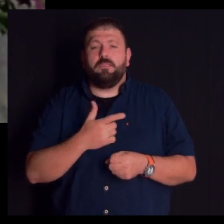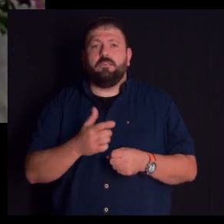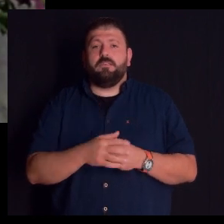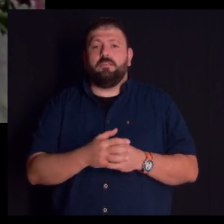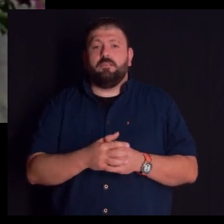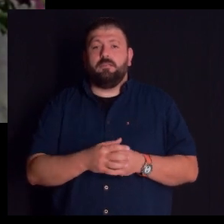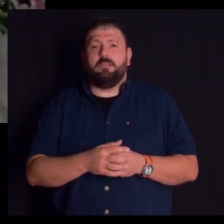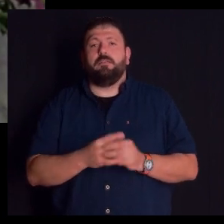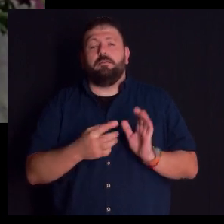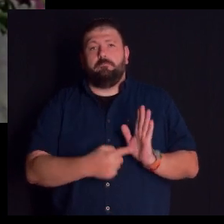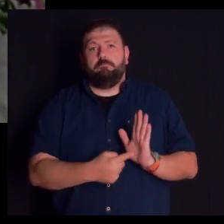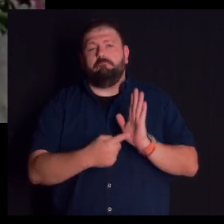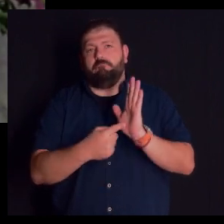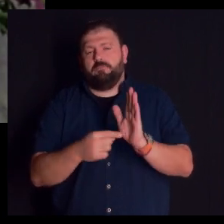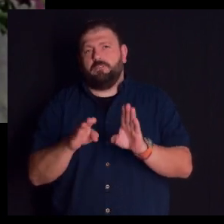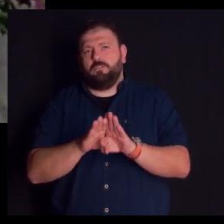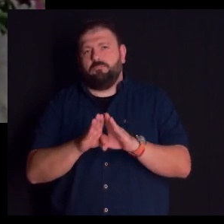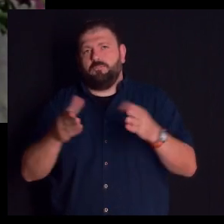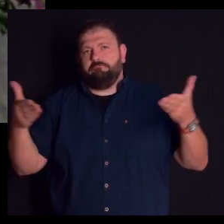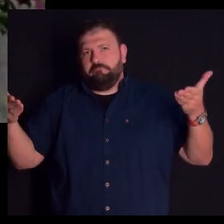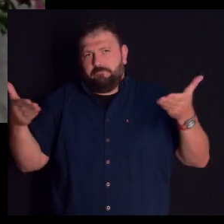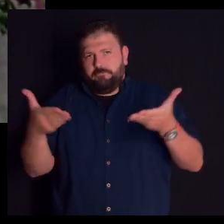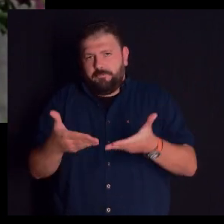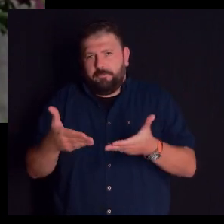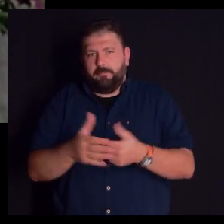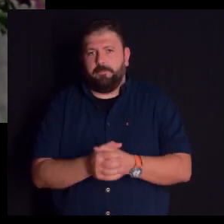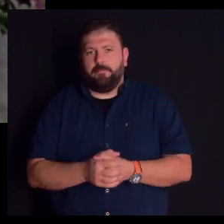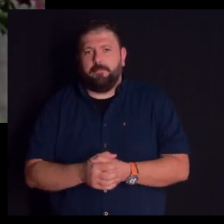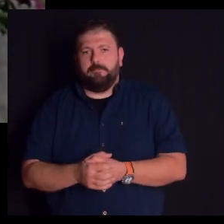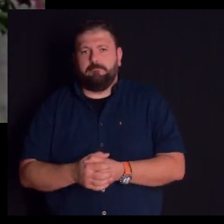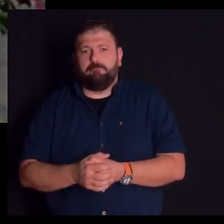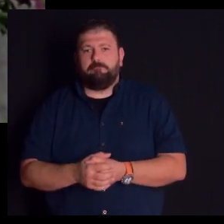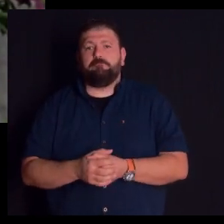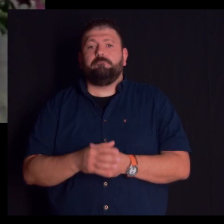to introduce, so please introduce yourselves.